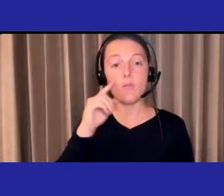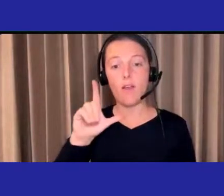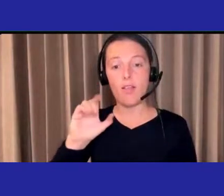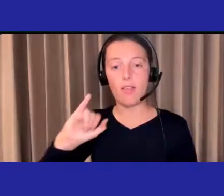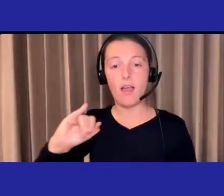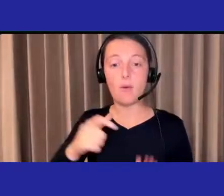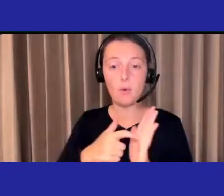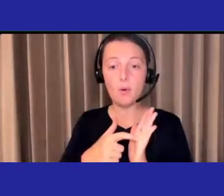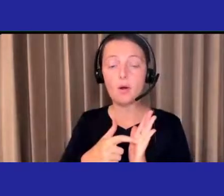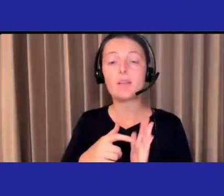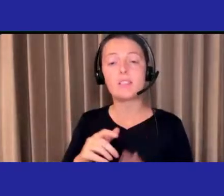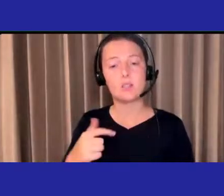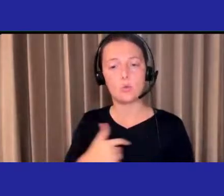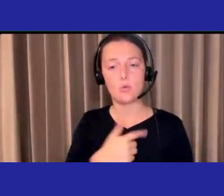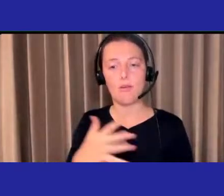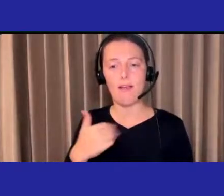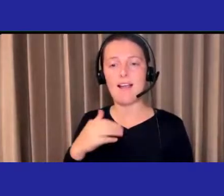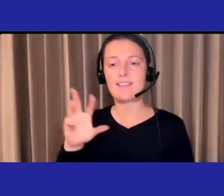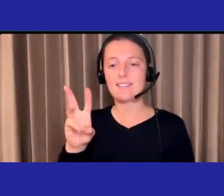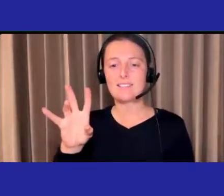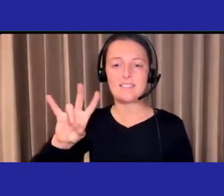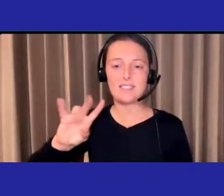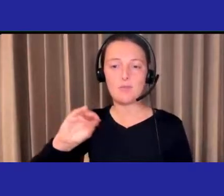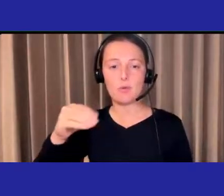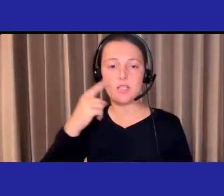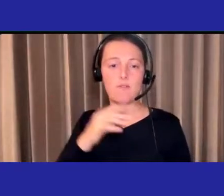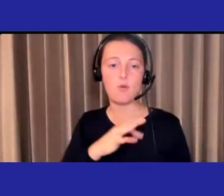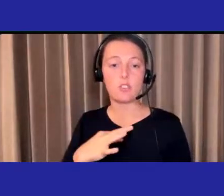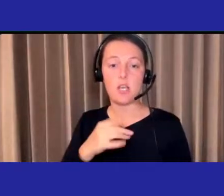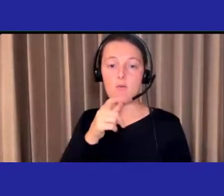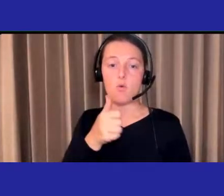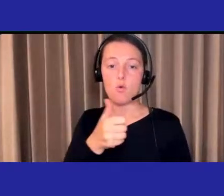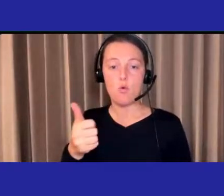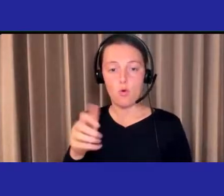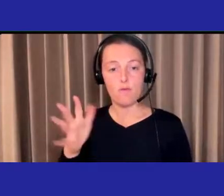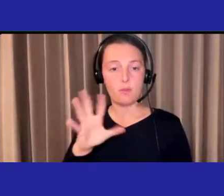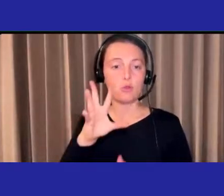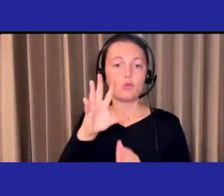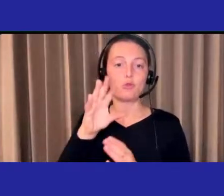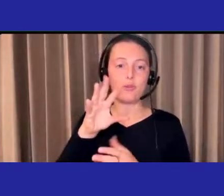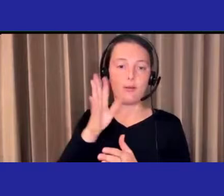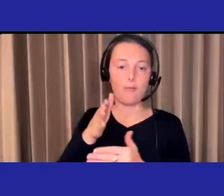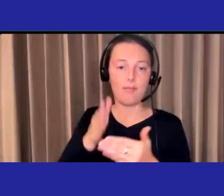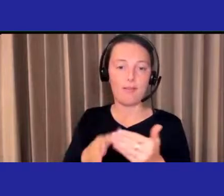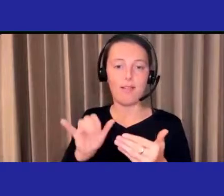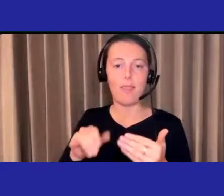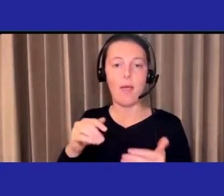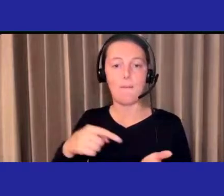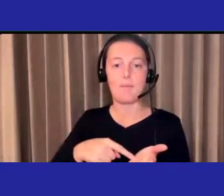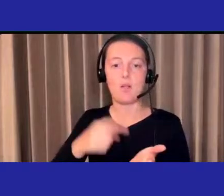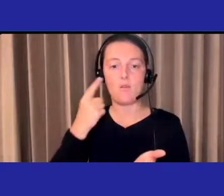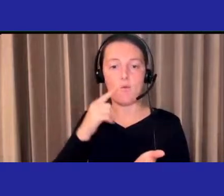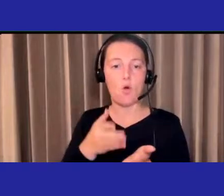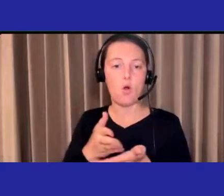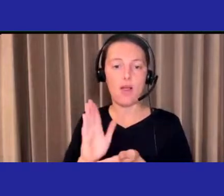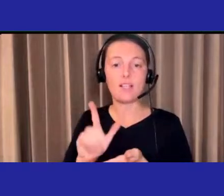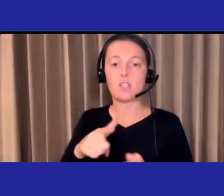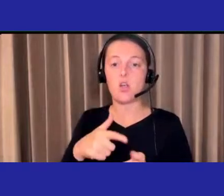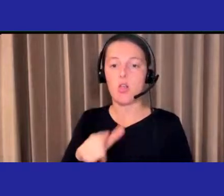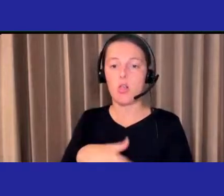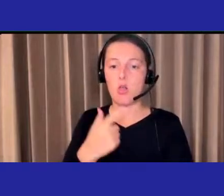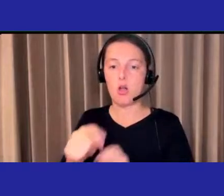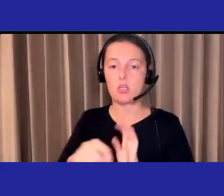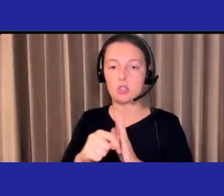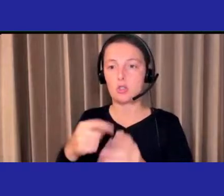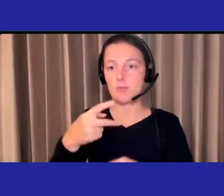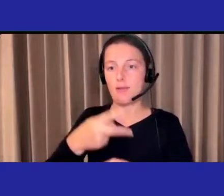completed the new Bill of Rights for long-term care residents who are LGBTQ. That's a total of 2,463, which is